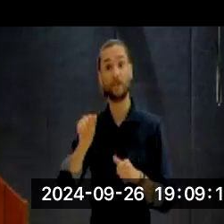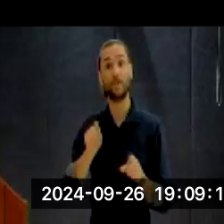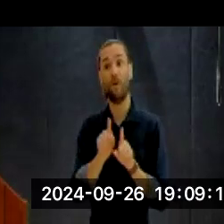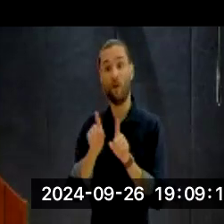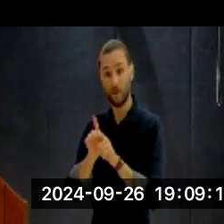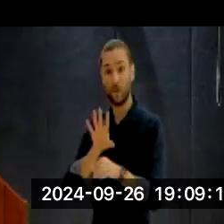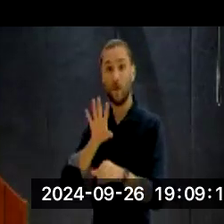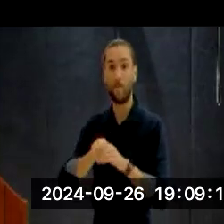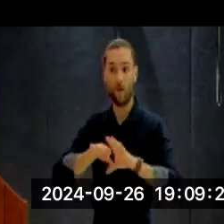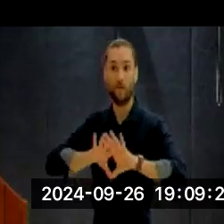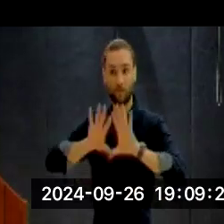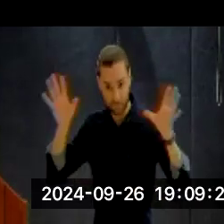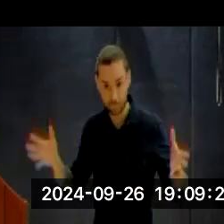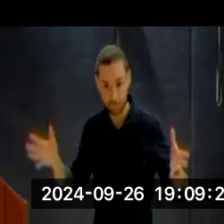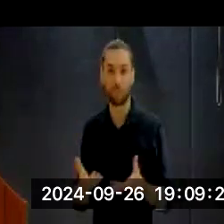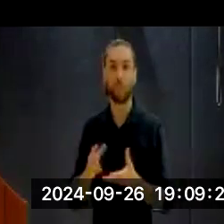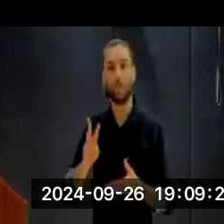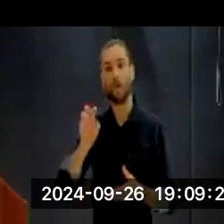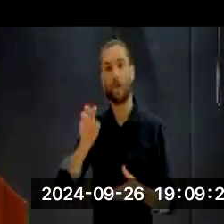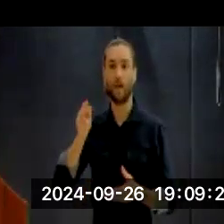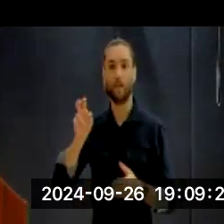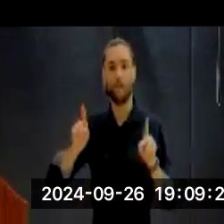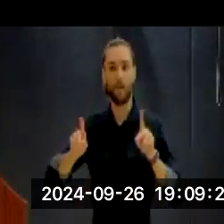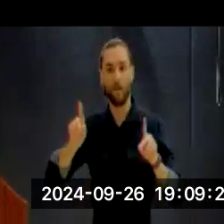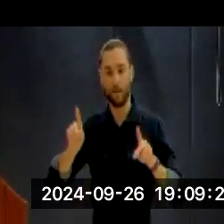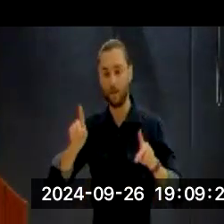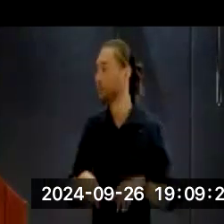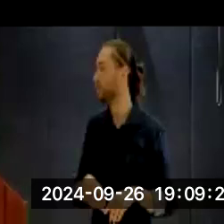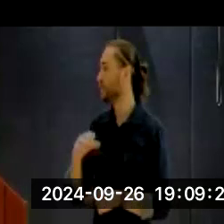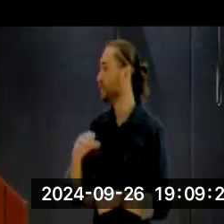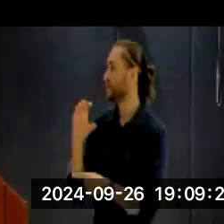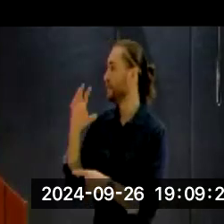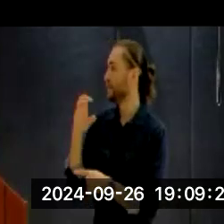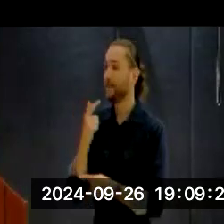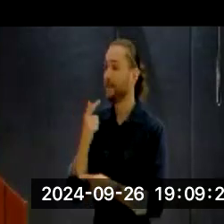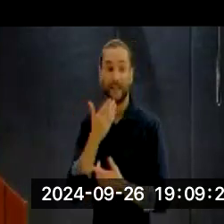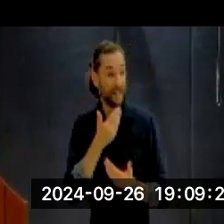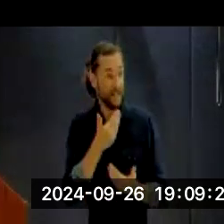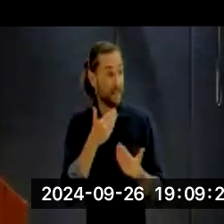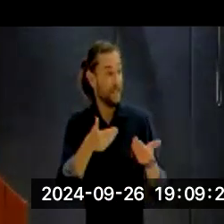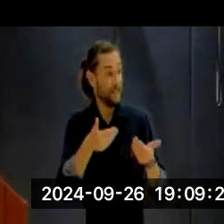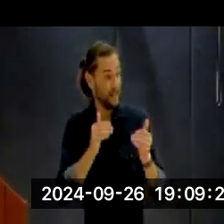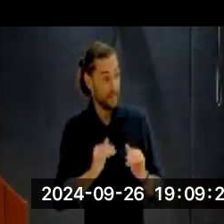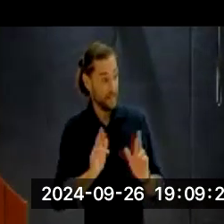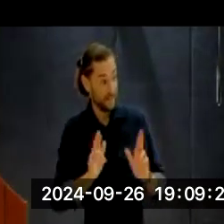People. Thank you. Thank you. If you want to keep moving on,